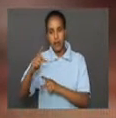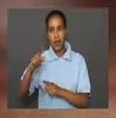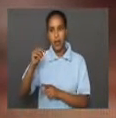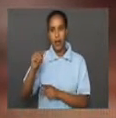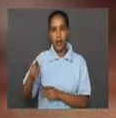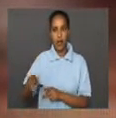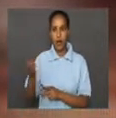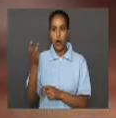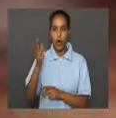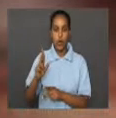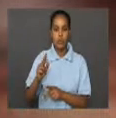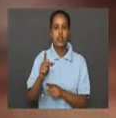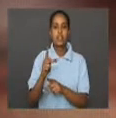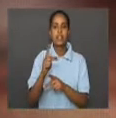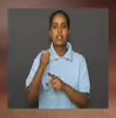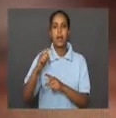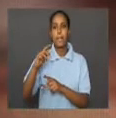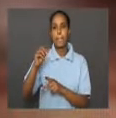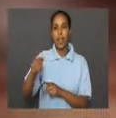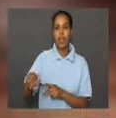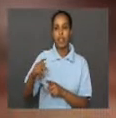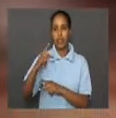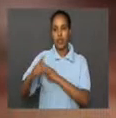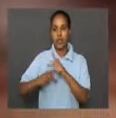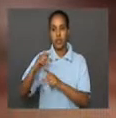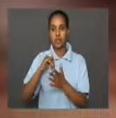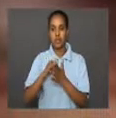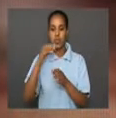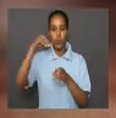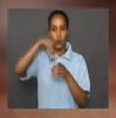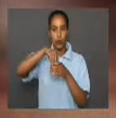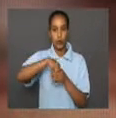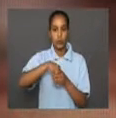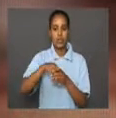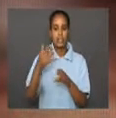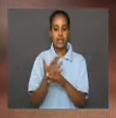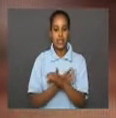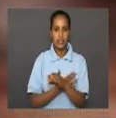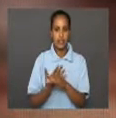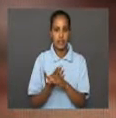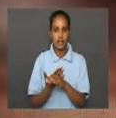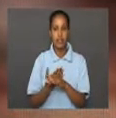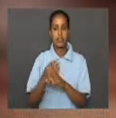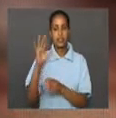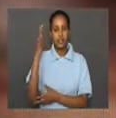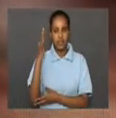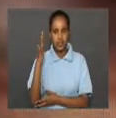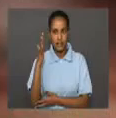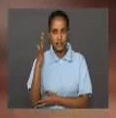plantae, or the plant kingdom. This includes grasses,